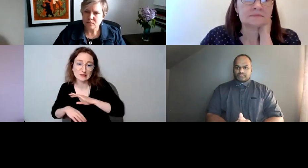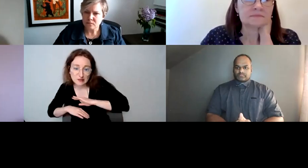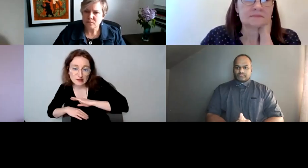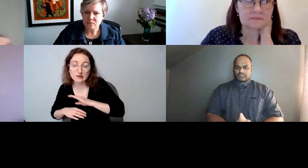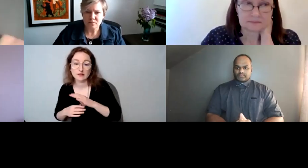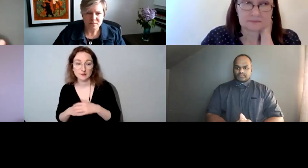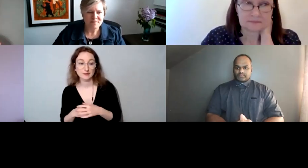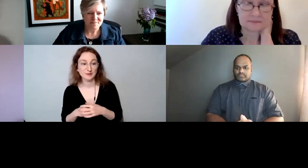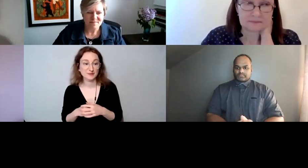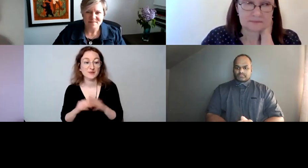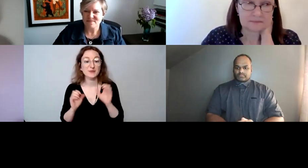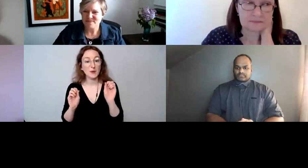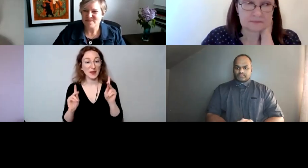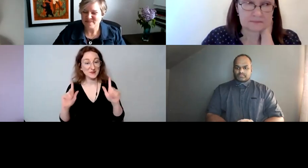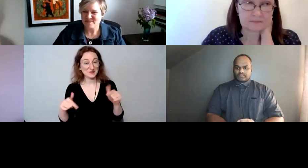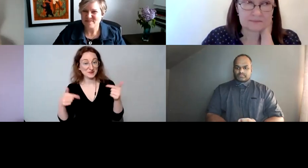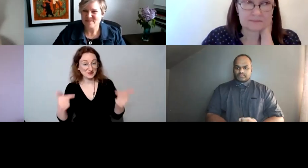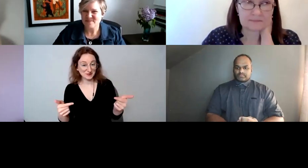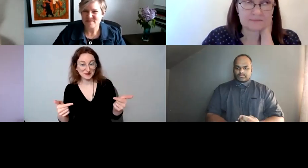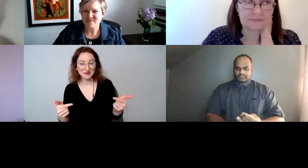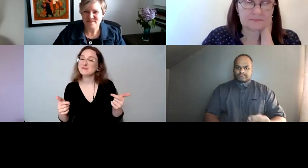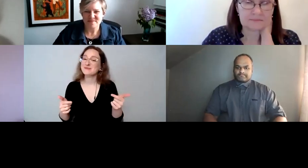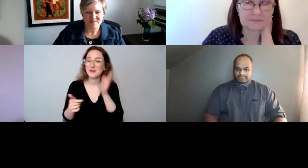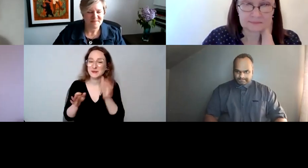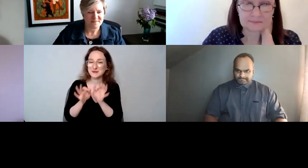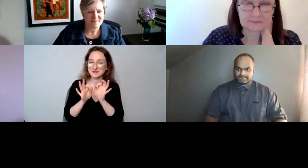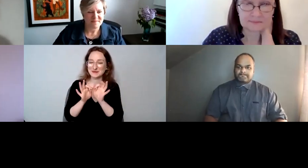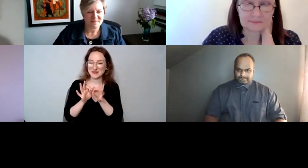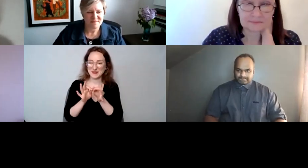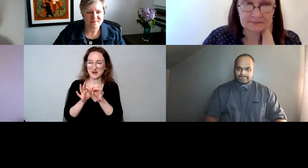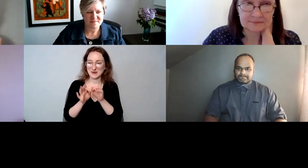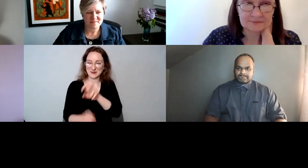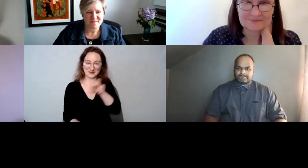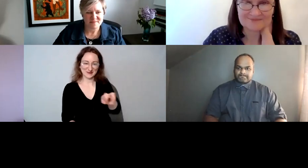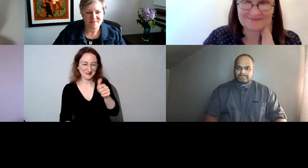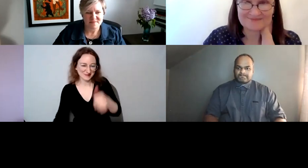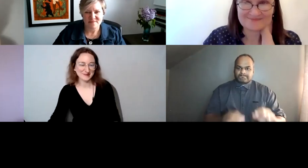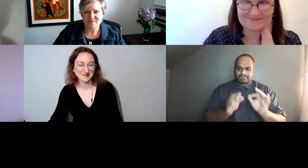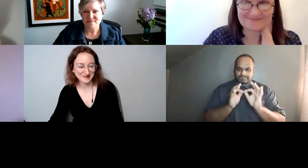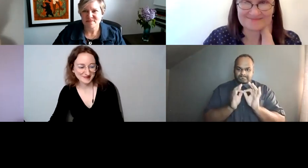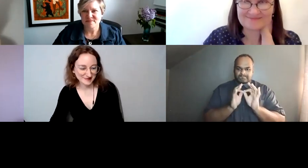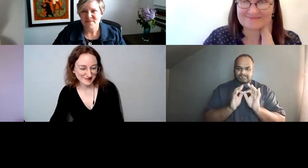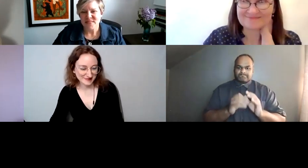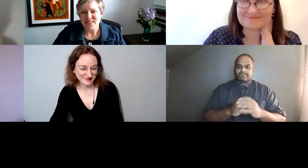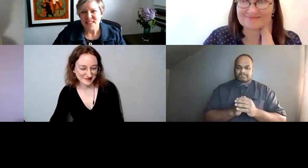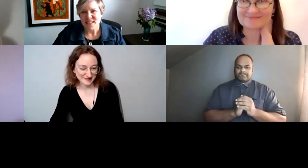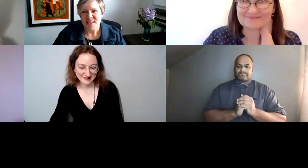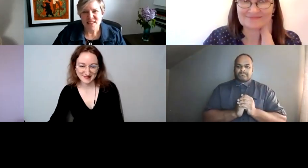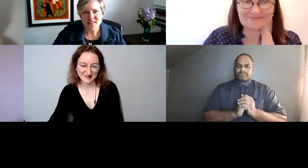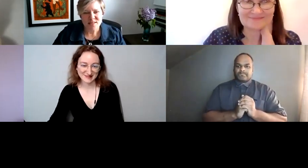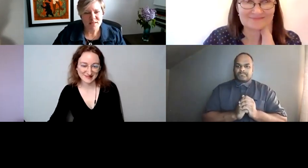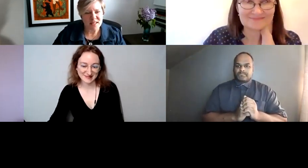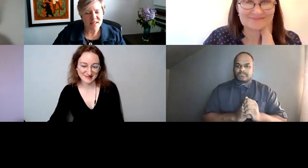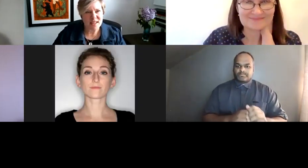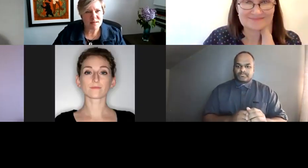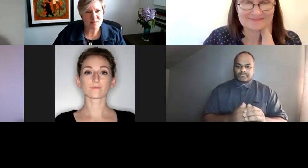infrastructures. So I think I'll pause here and give a chance for other speakers to also respond to this question. Thank you. Thank